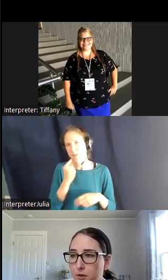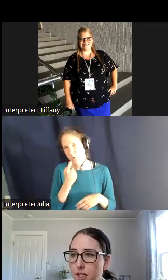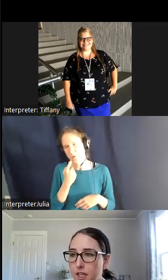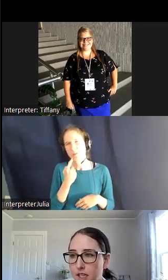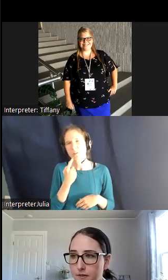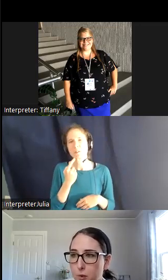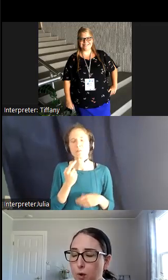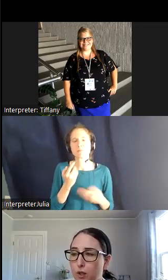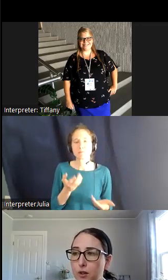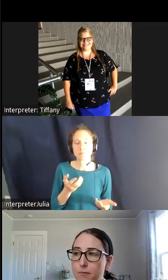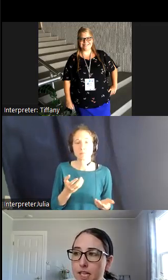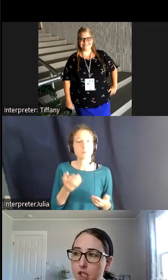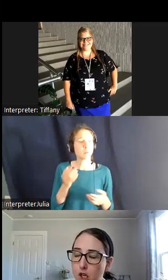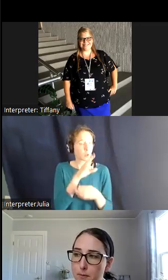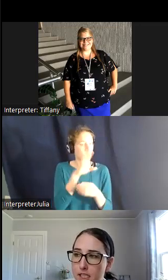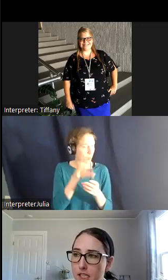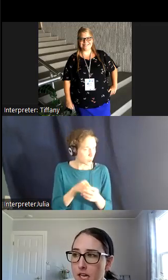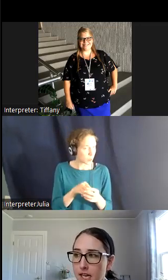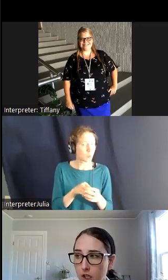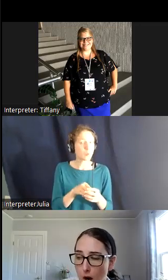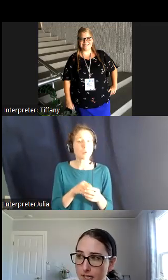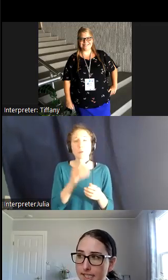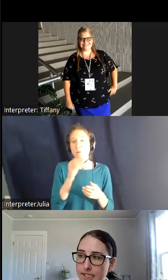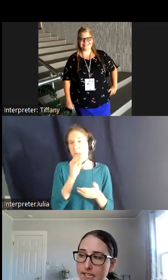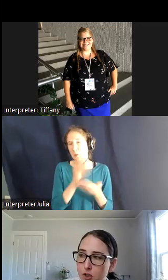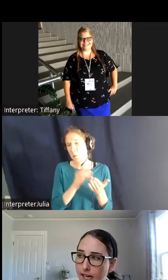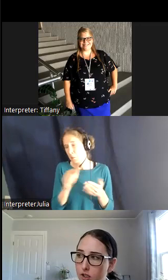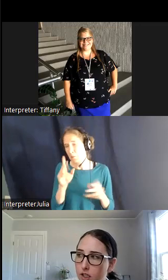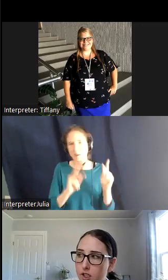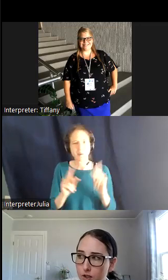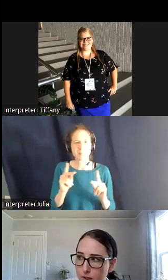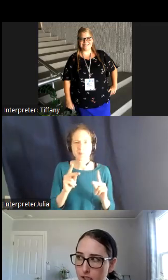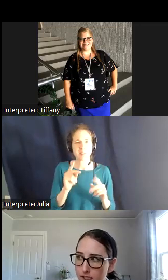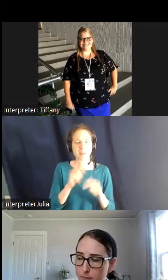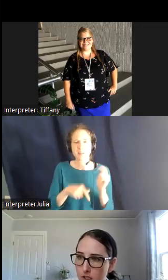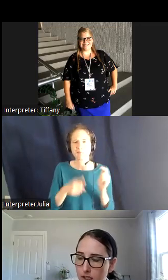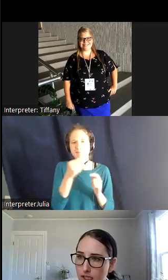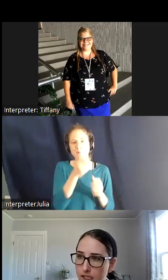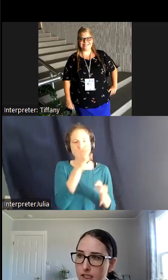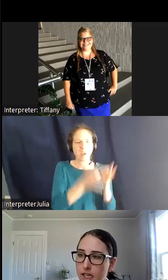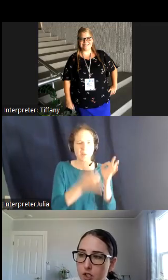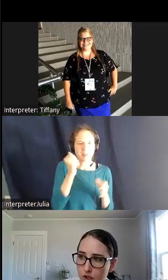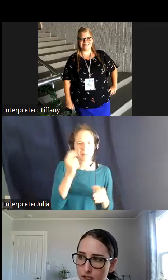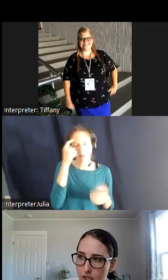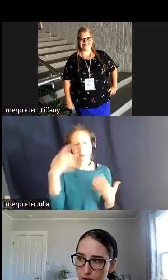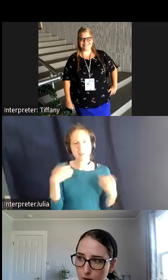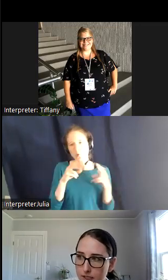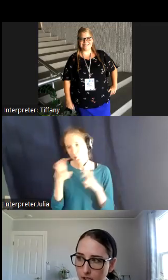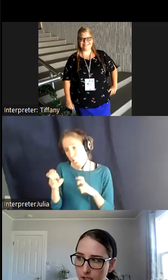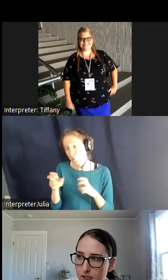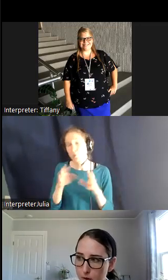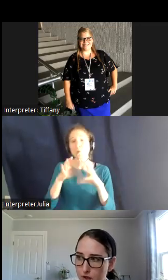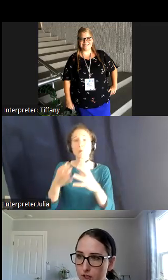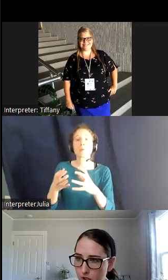limited to individuals who have been determined incompetent to stand trial, adults with serious mental illness, and children and youth